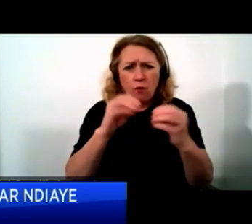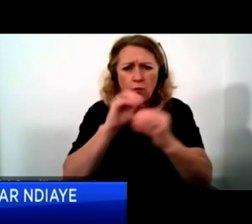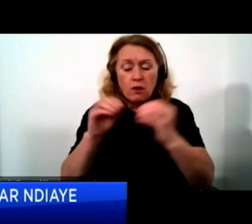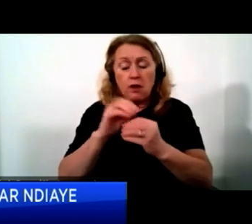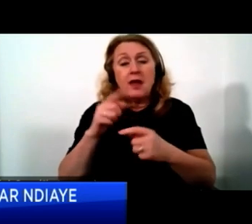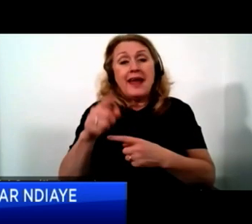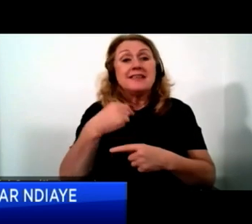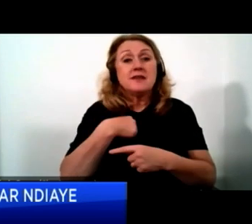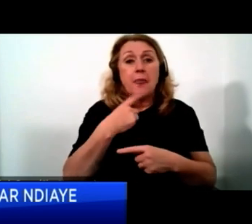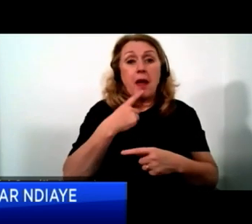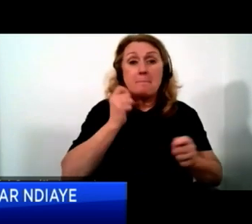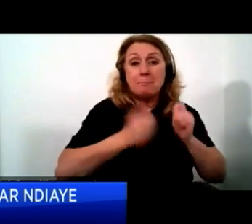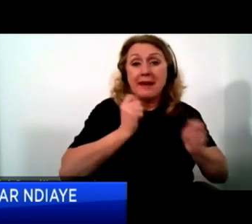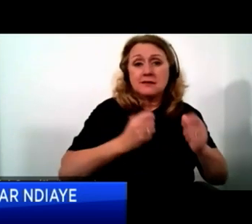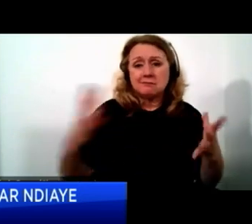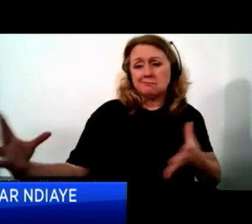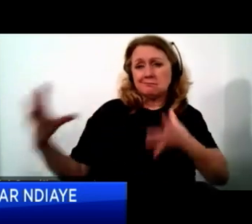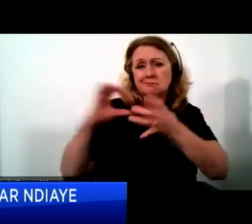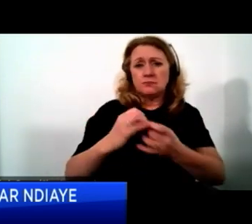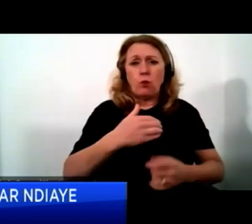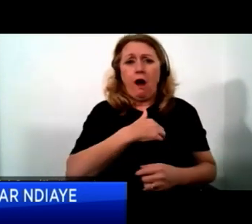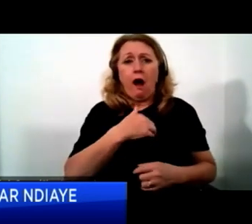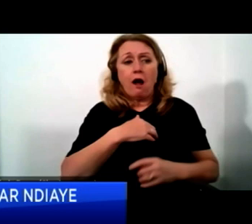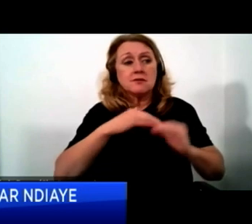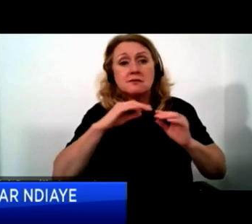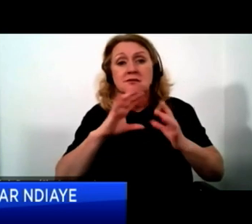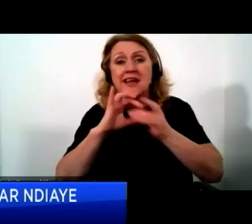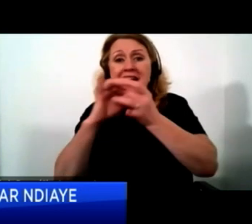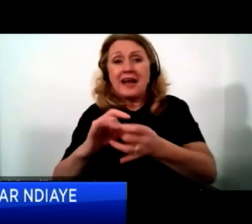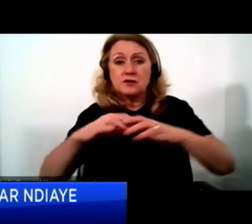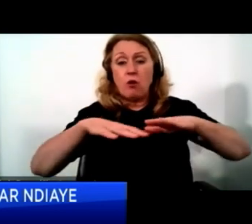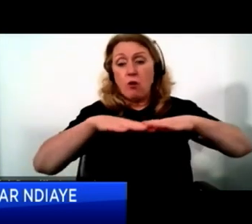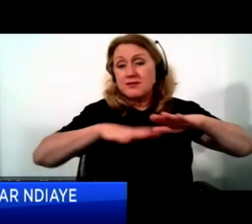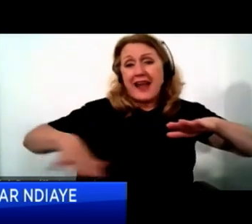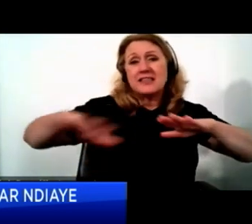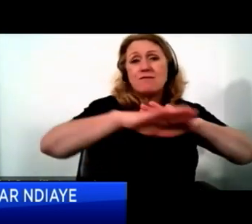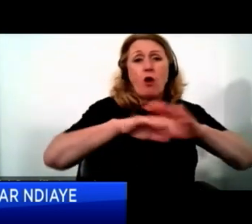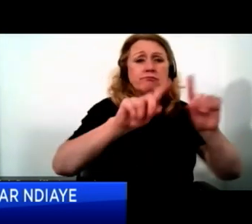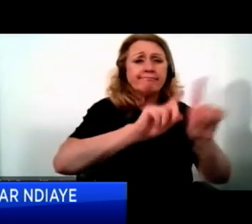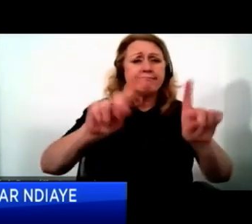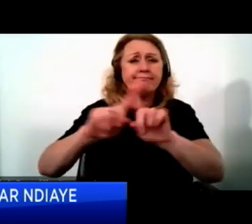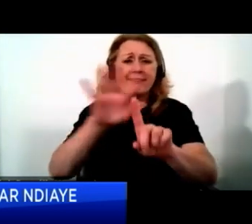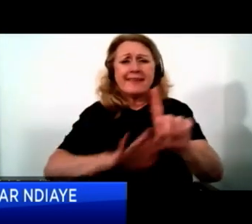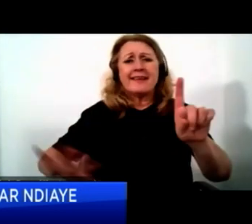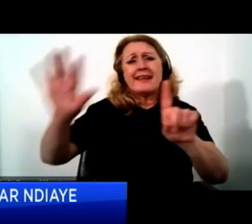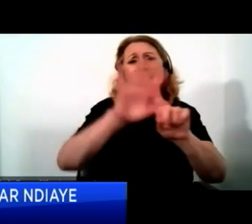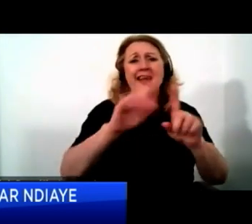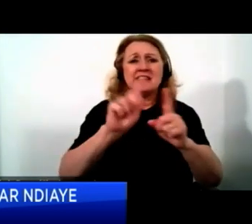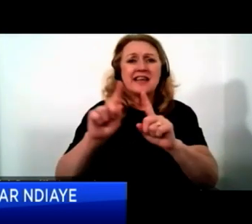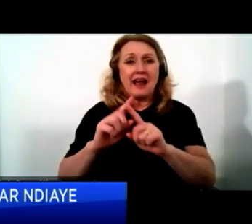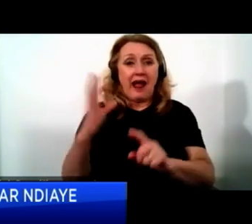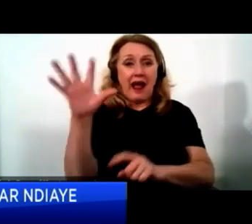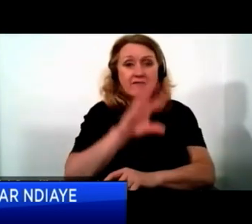beats, connecting our hearts to dance floors in Soweto, Lagos, Nairobi, Kingston,